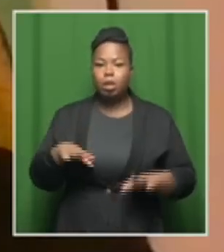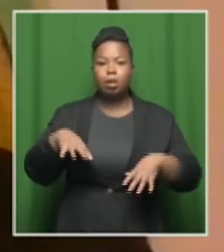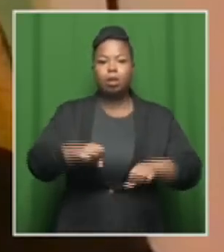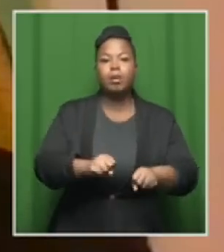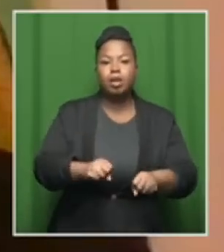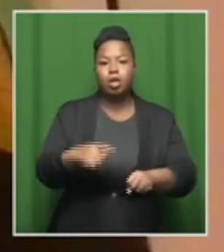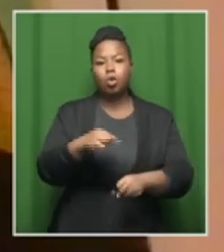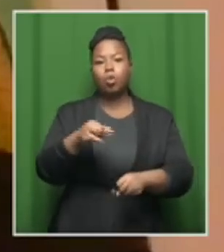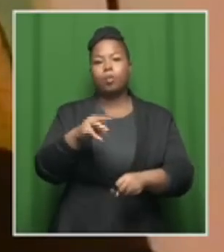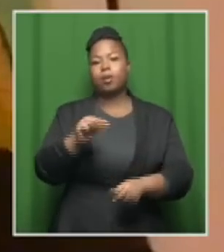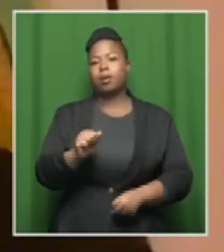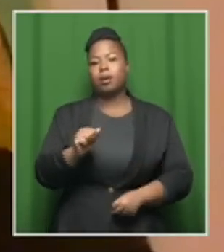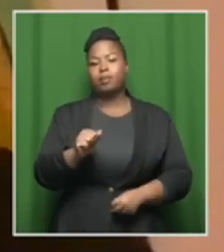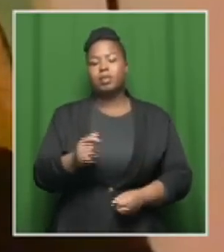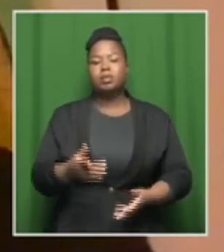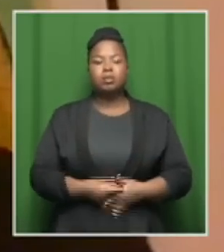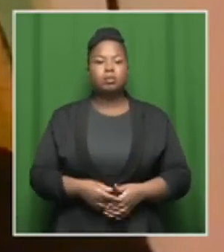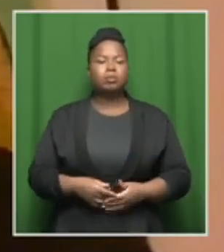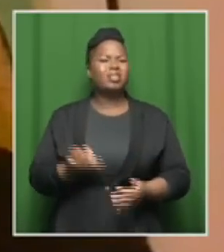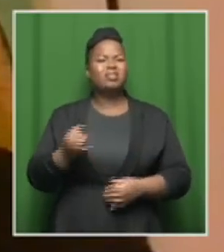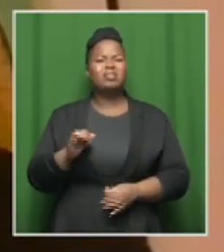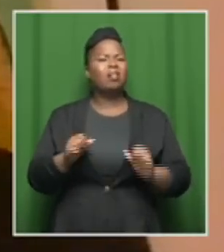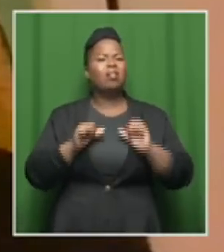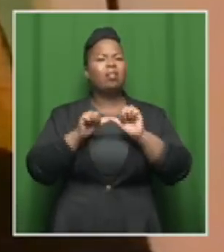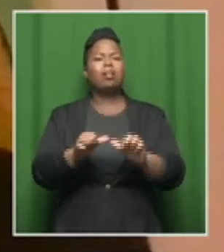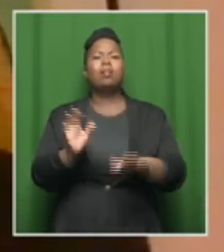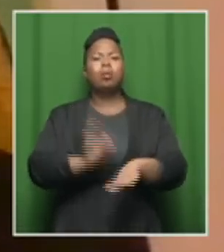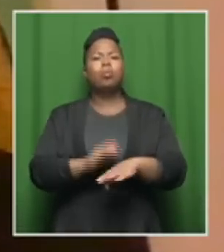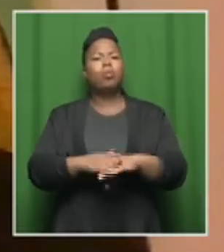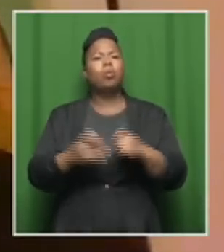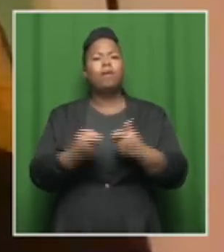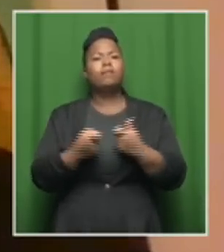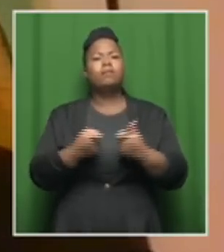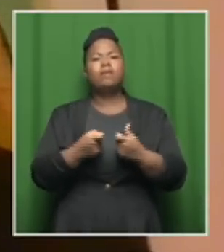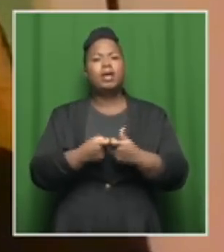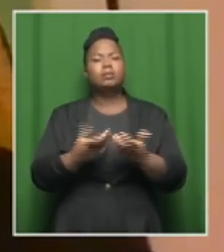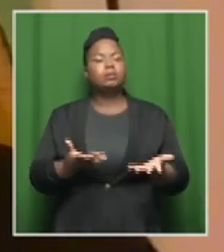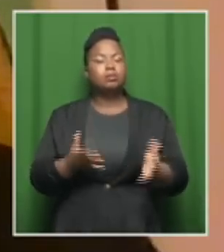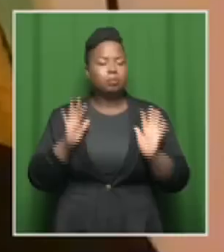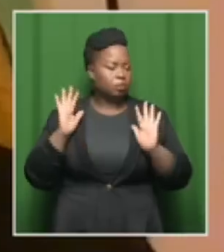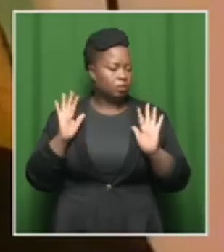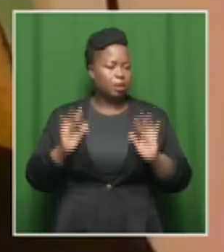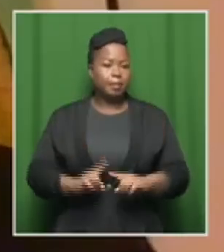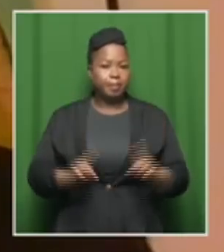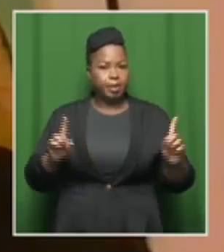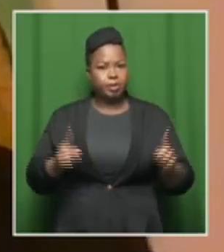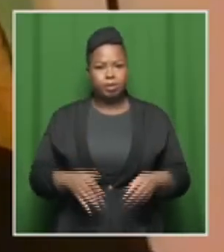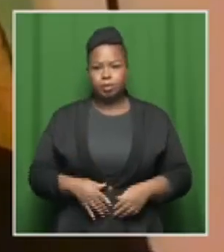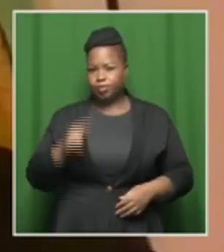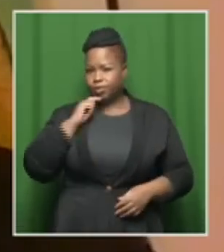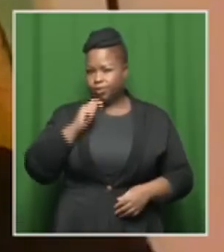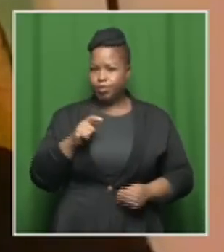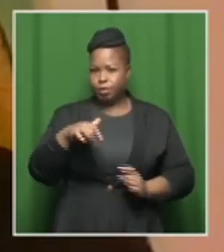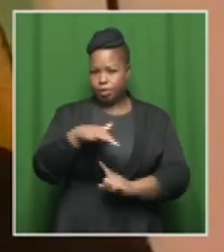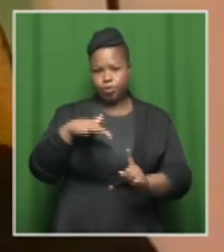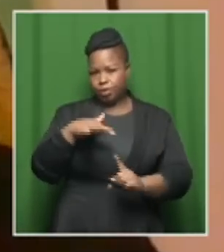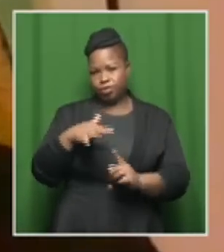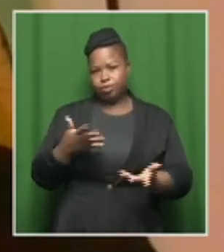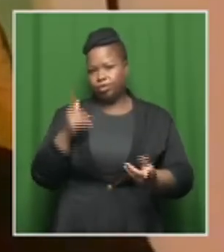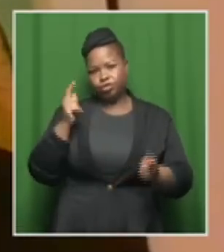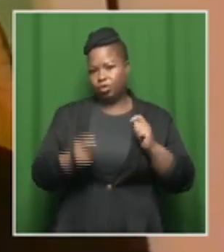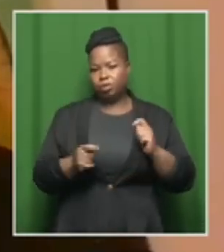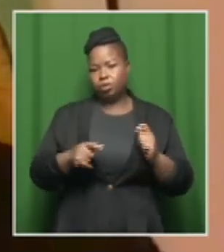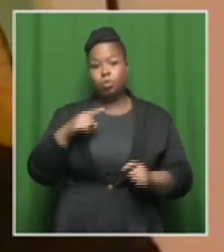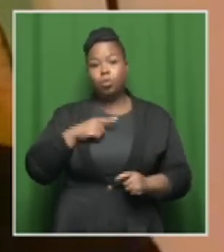still reports of fighting going on, all that, but let's put that aside. But they've changed the situation on the battlefield. They have